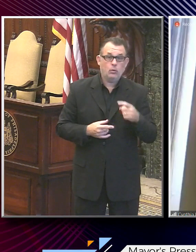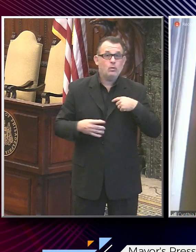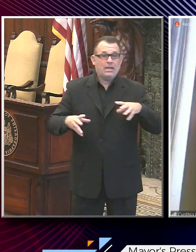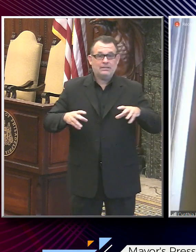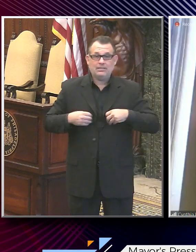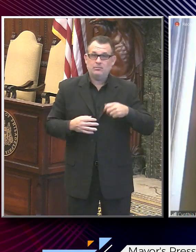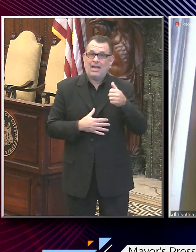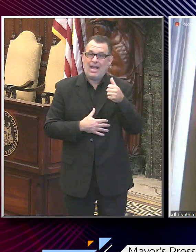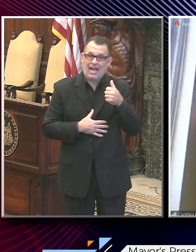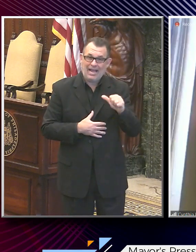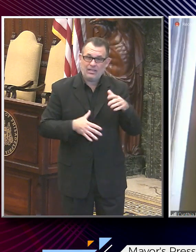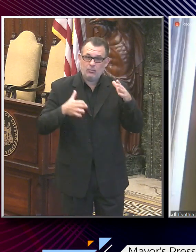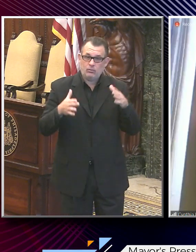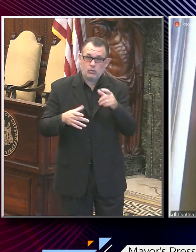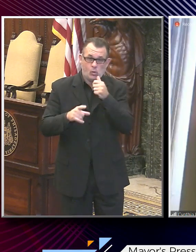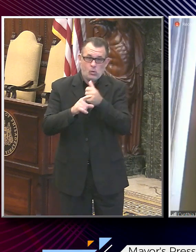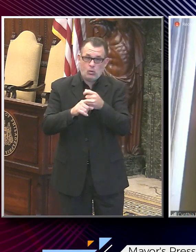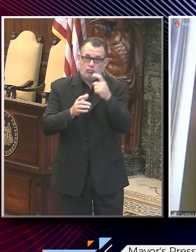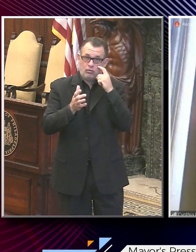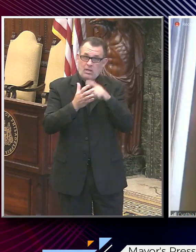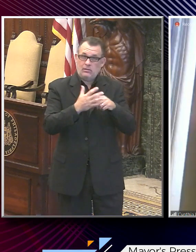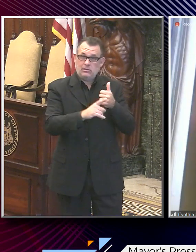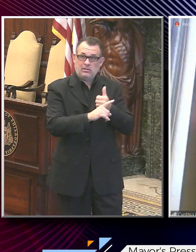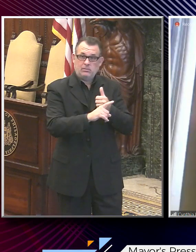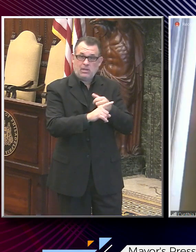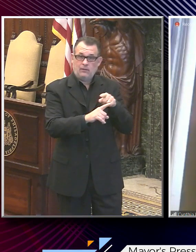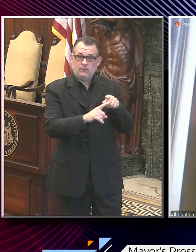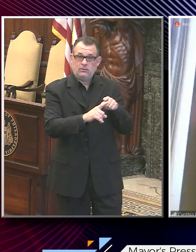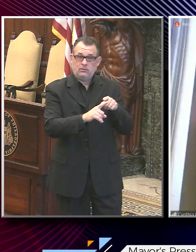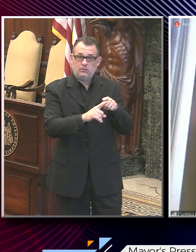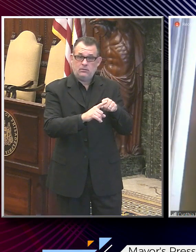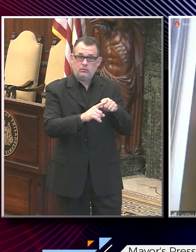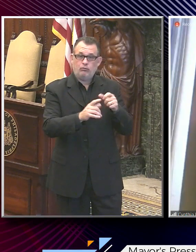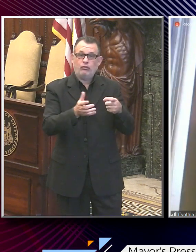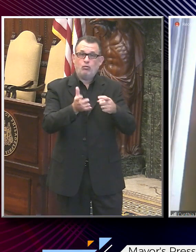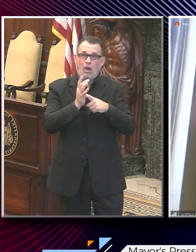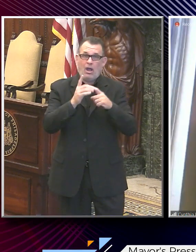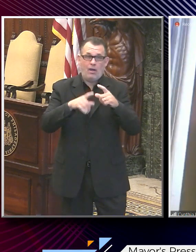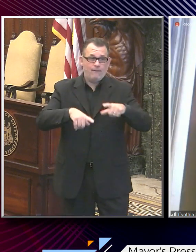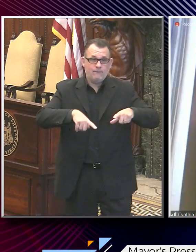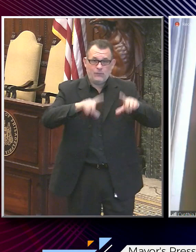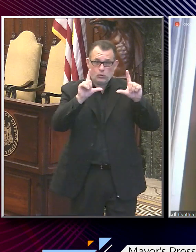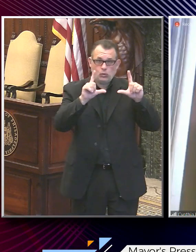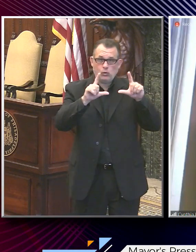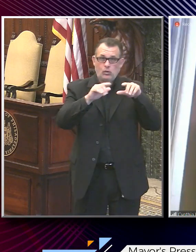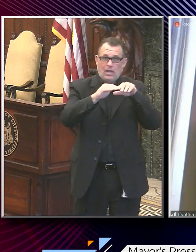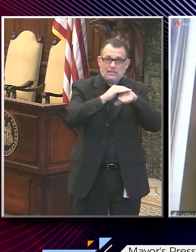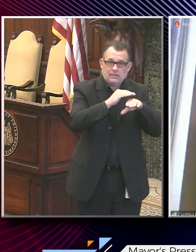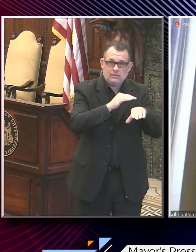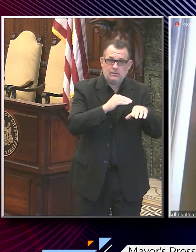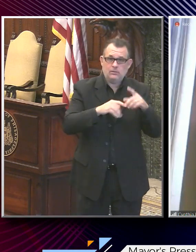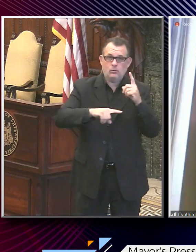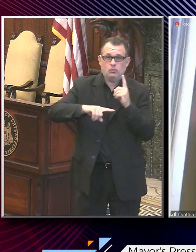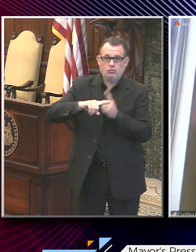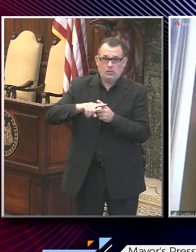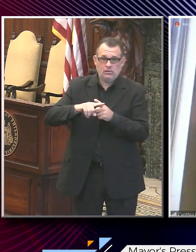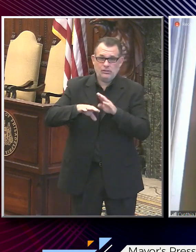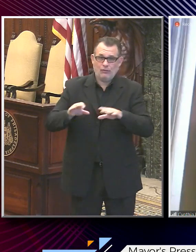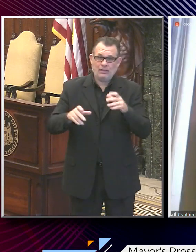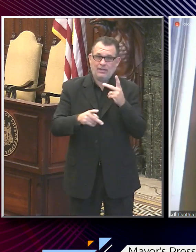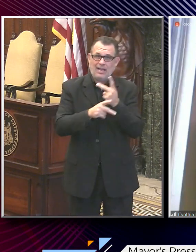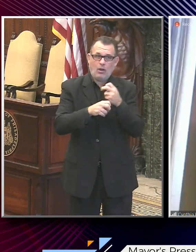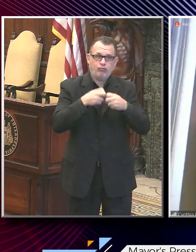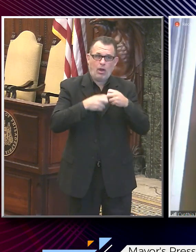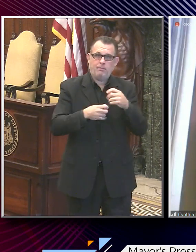who finds themselves in a situation of requiring virtual access, digital access, as well as having a childcare issue. So it will